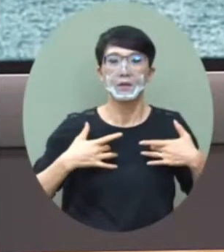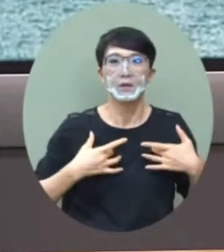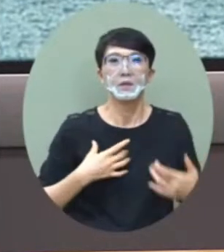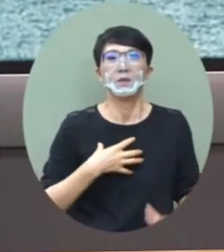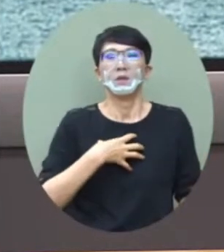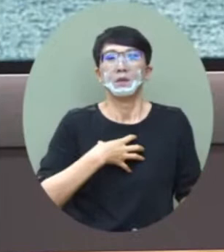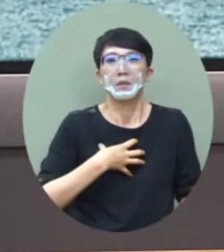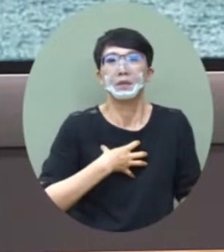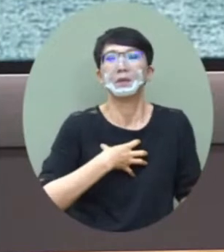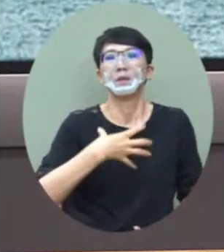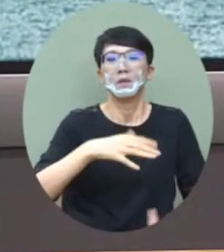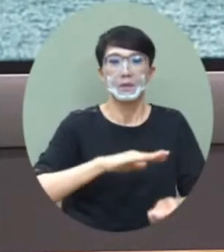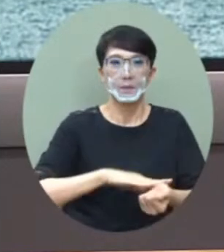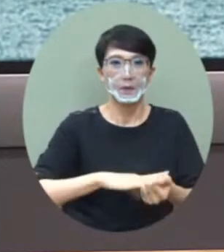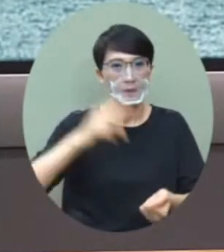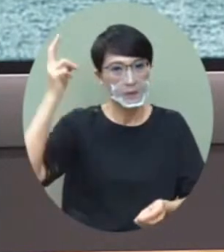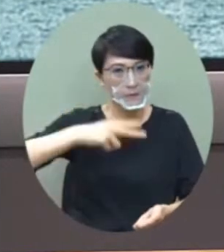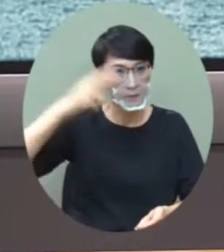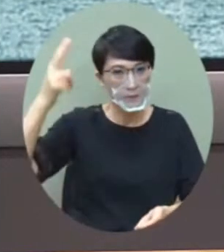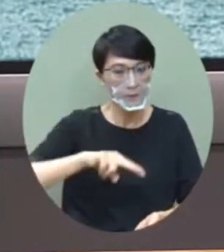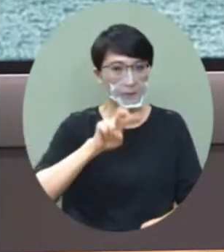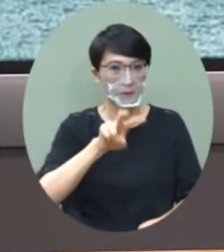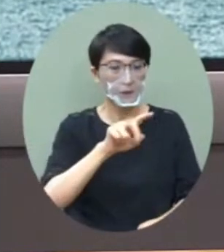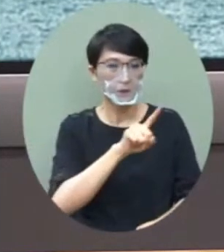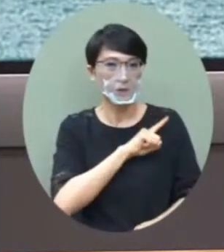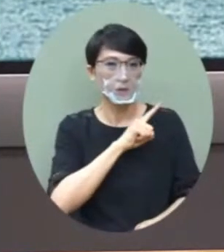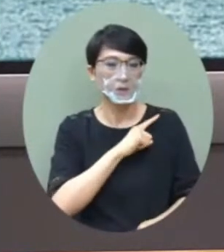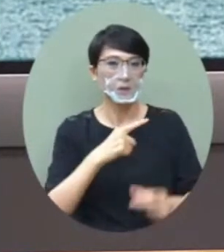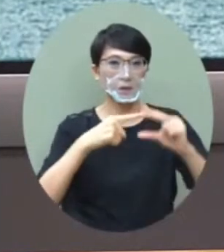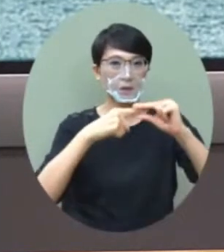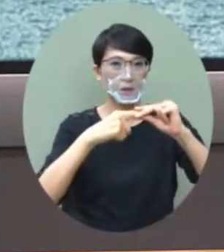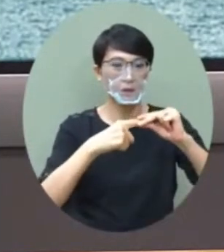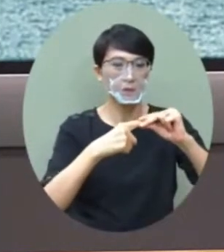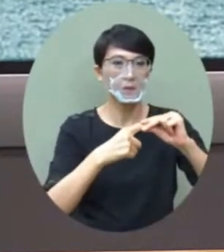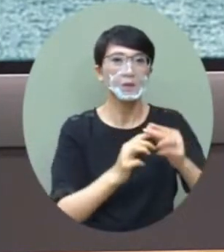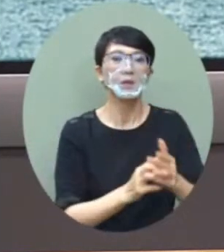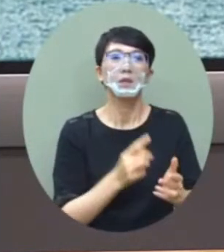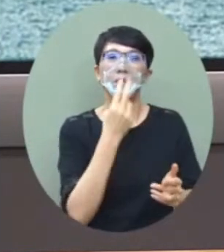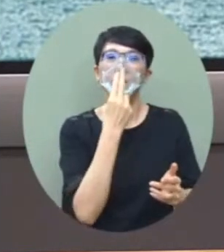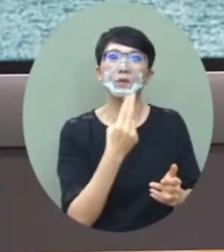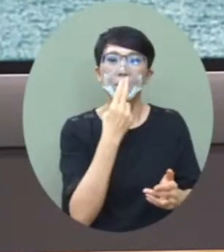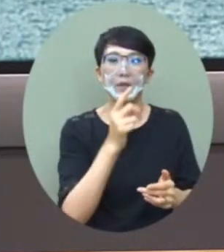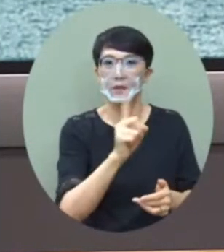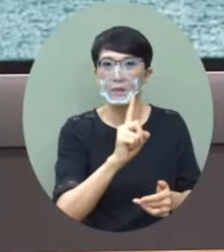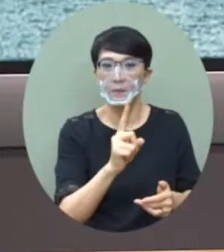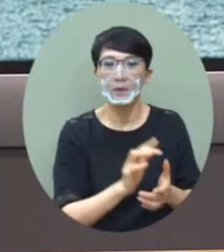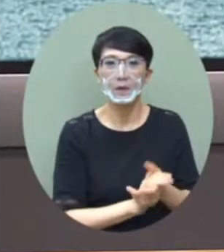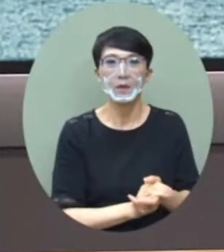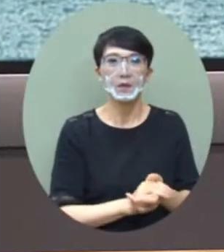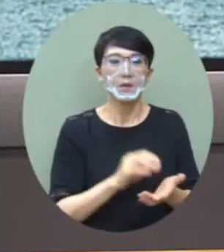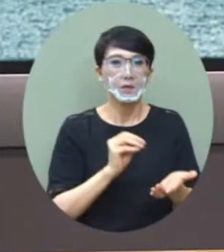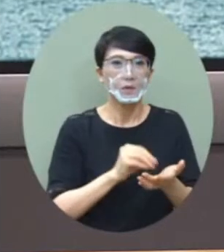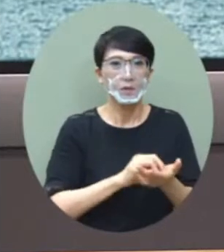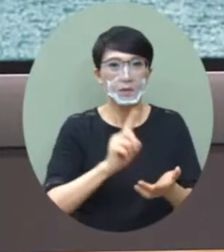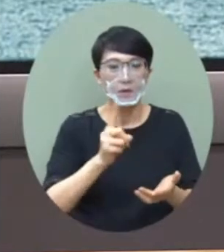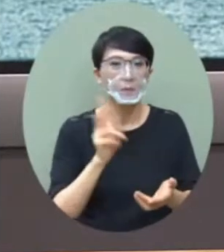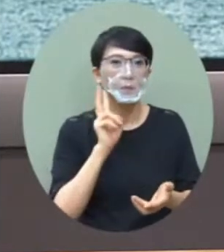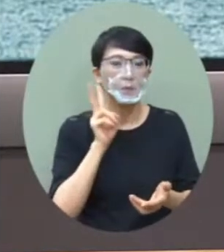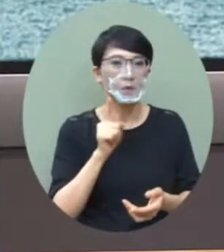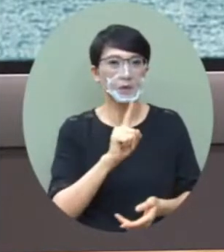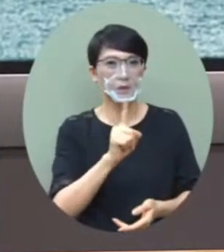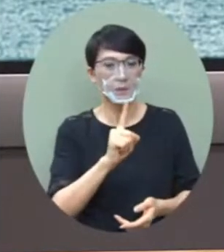problems such as asthma and also pulmonary